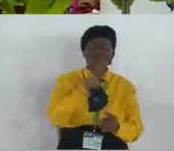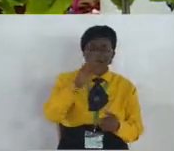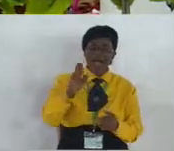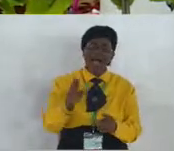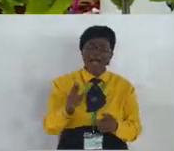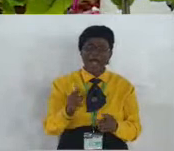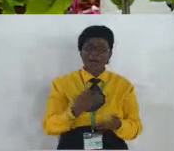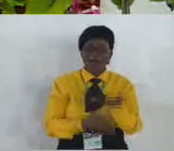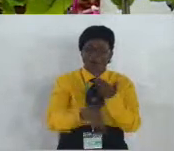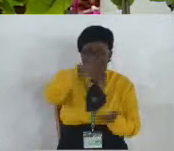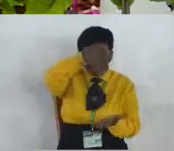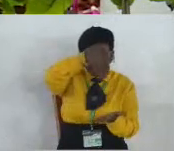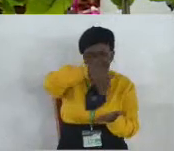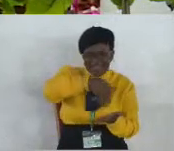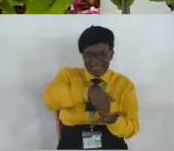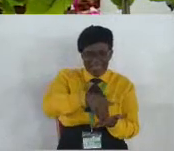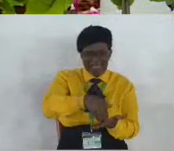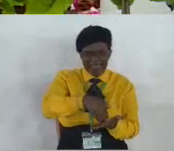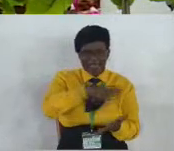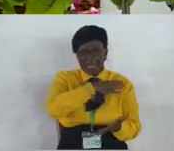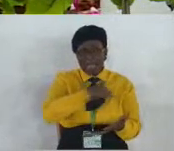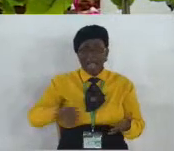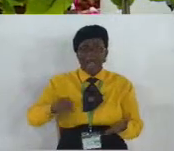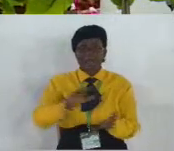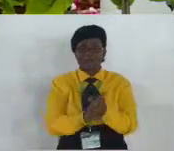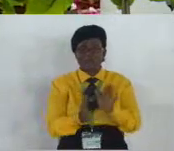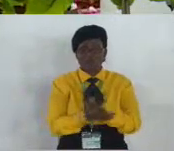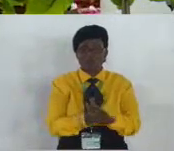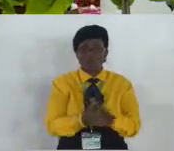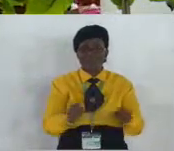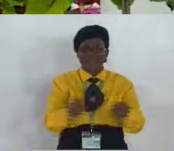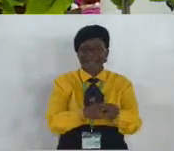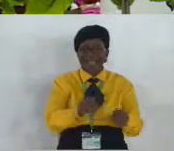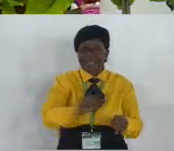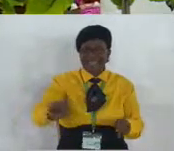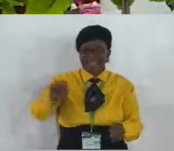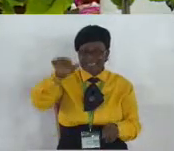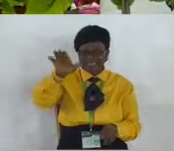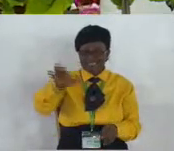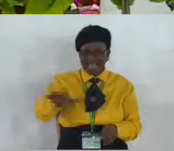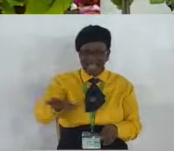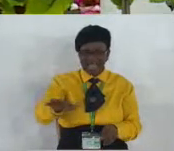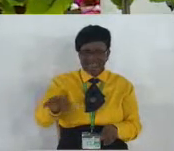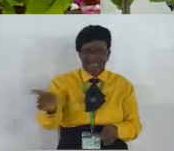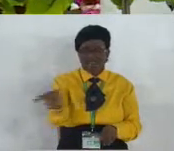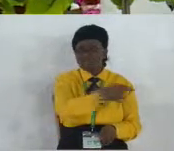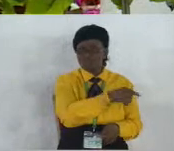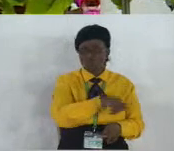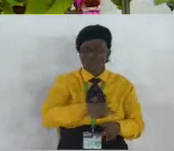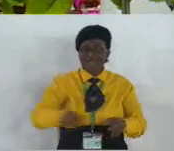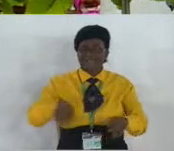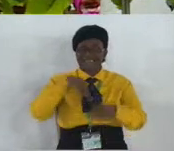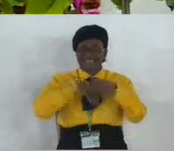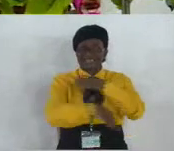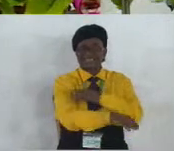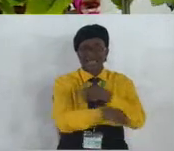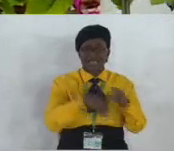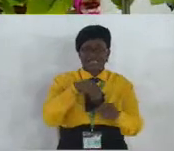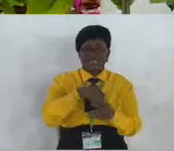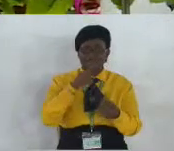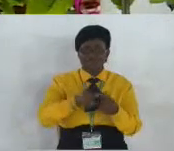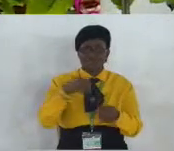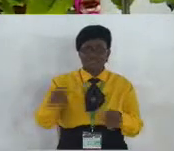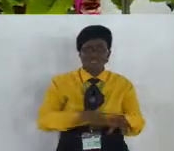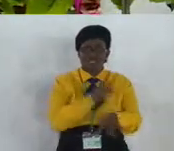converted and become like a child, you cannot enter into the kingdom